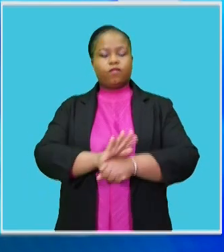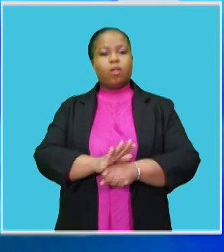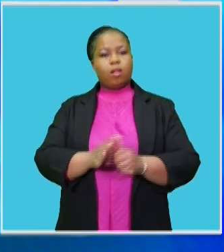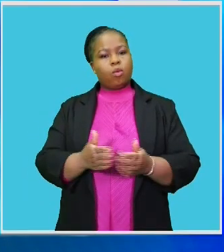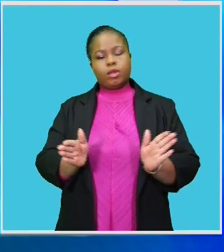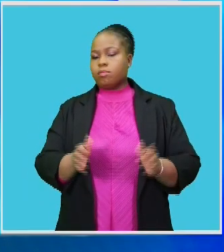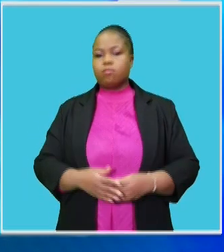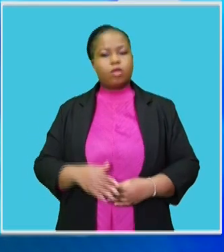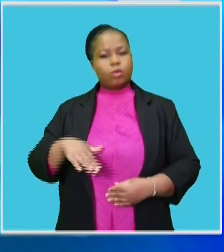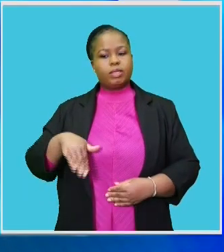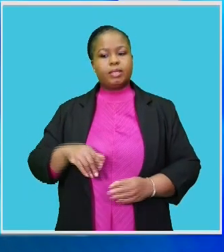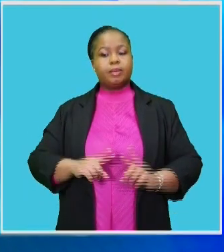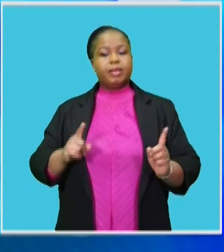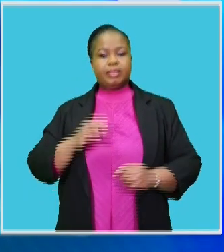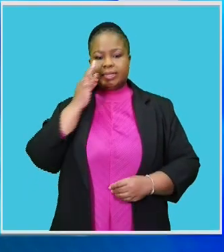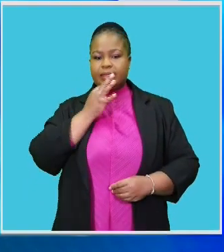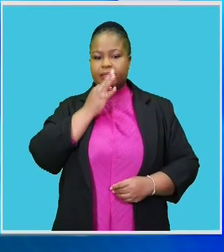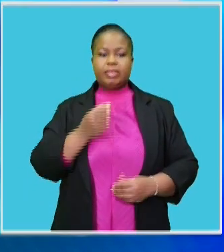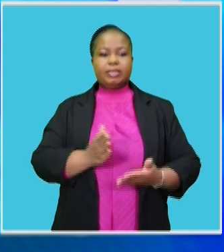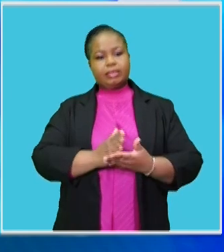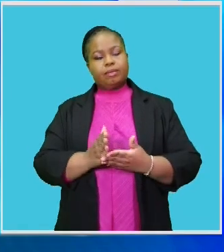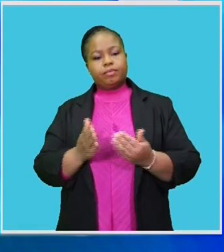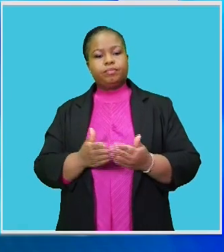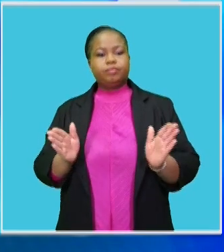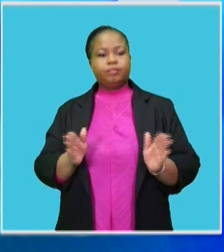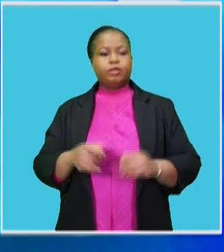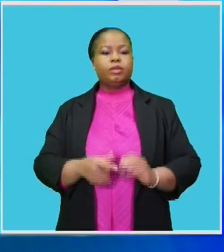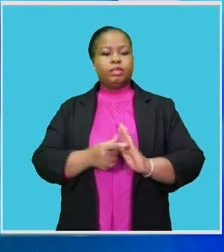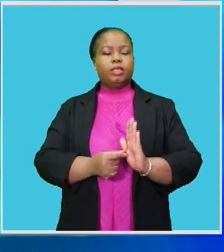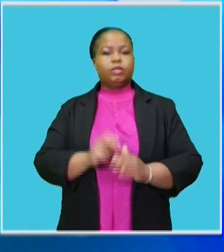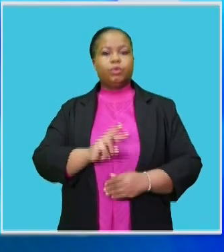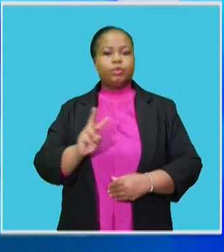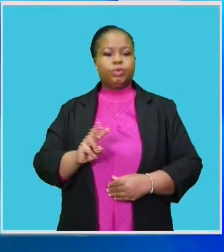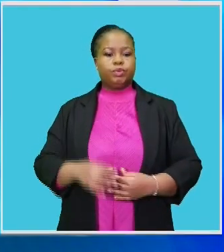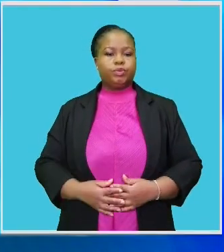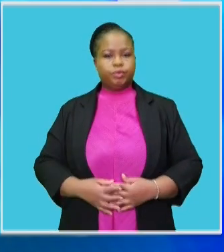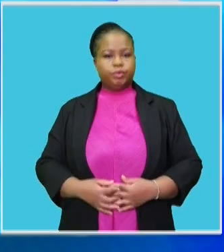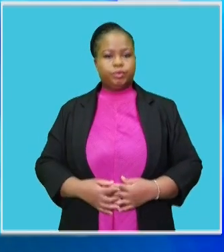kwangoku, kodwa uqinisekisa ukuba iza kuvulwa kakuhle ngomhla we-12 wale nyaka.